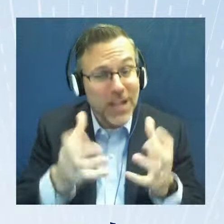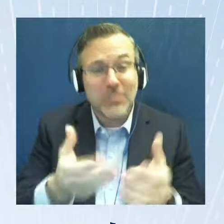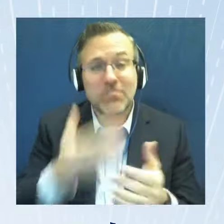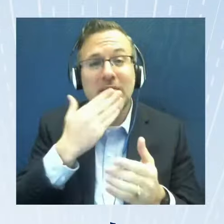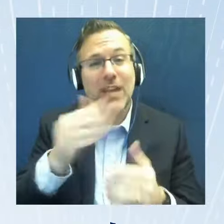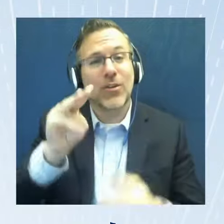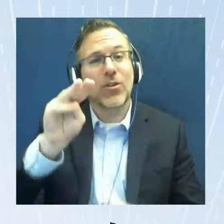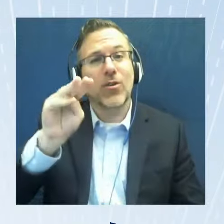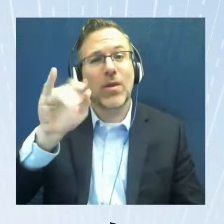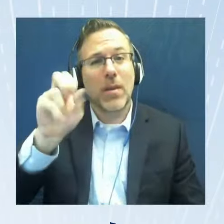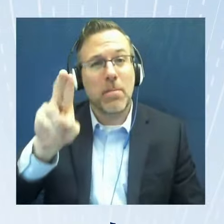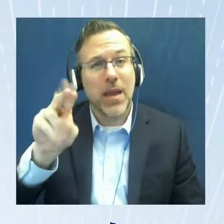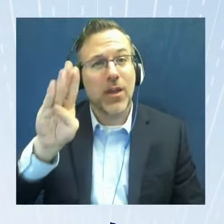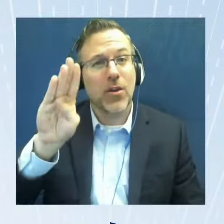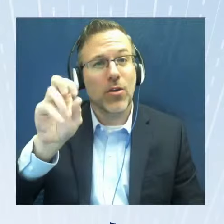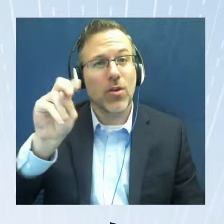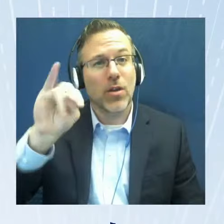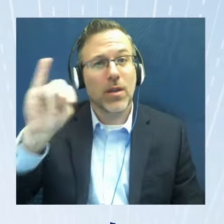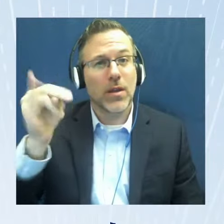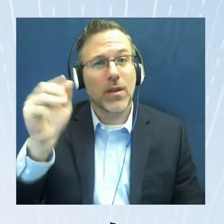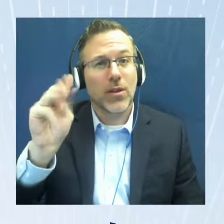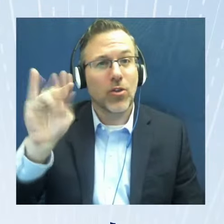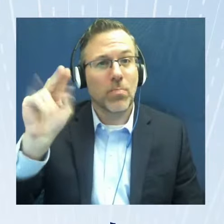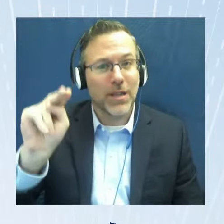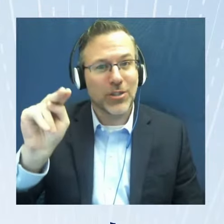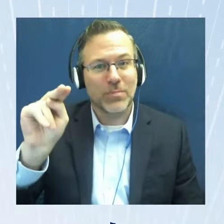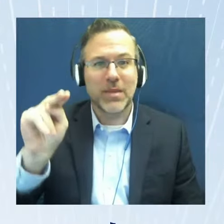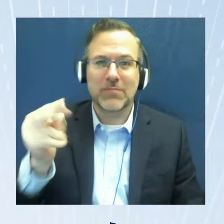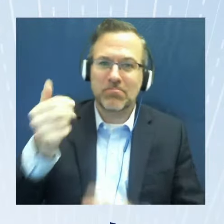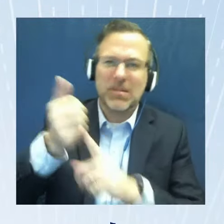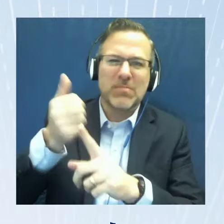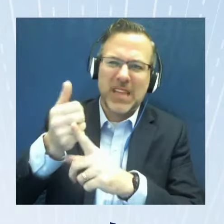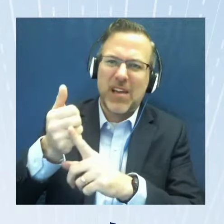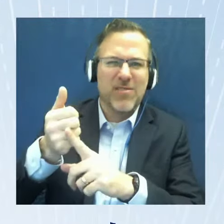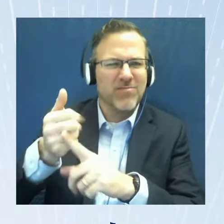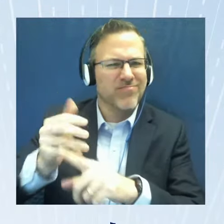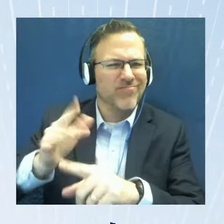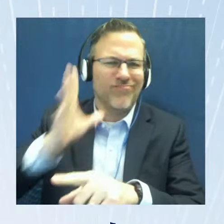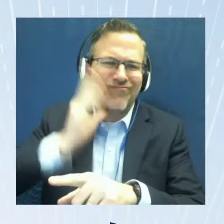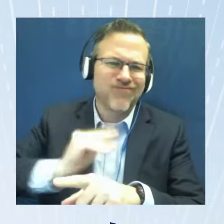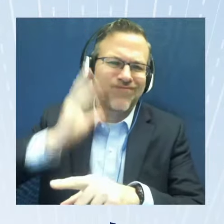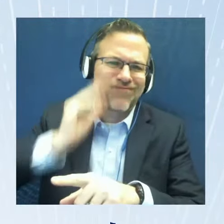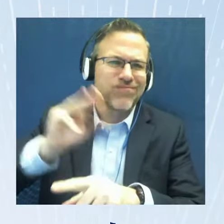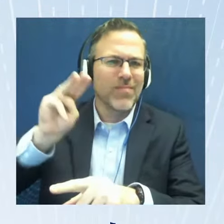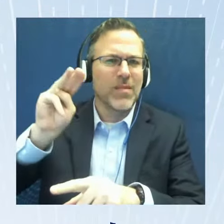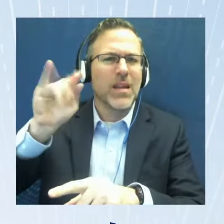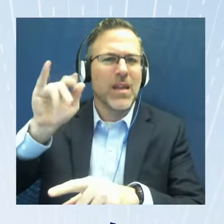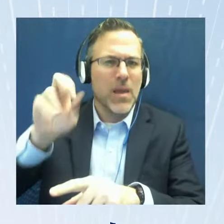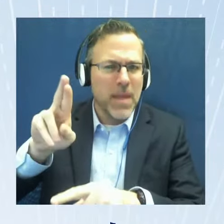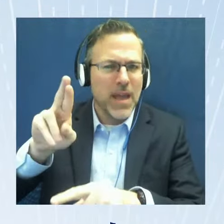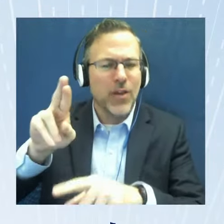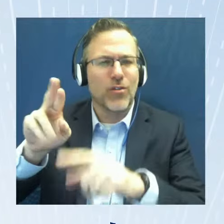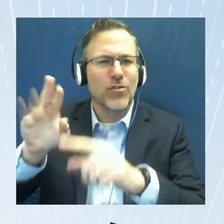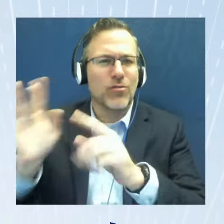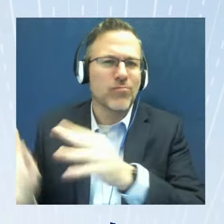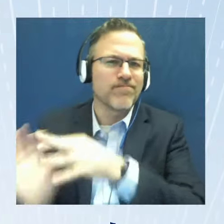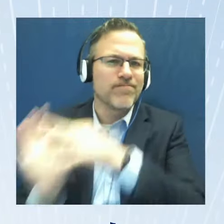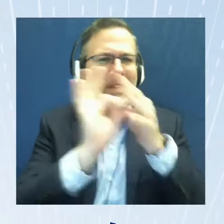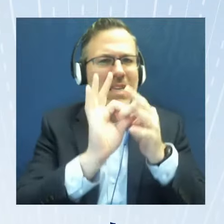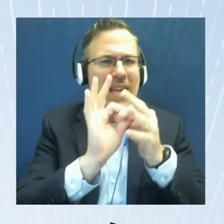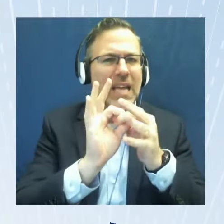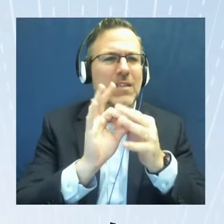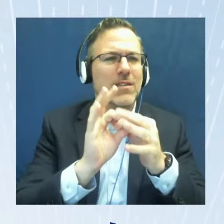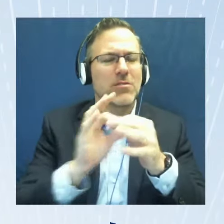his work, as only a former mayor can, connecting the entire country to the White House, and that's work that requires being